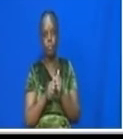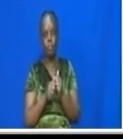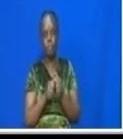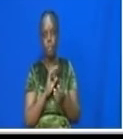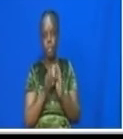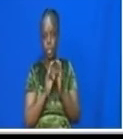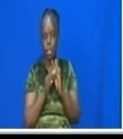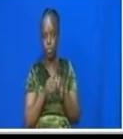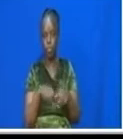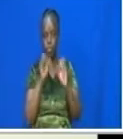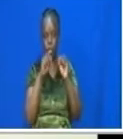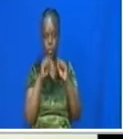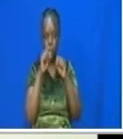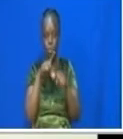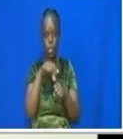whether you